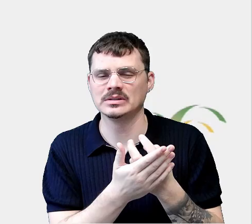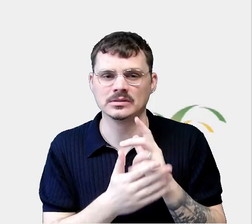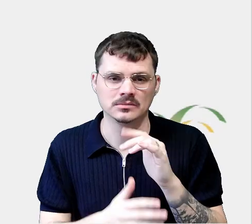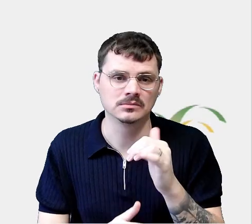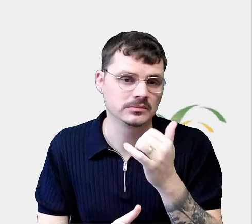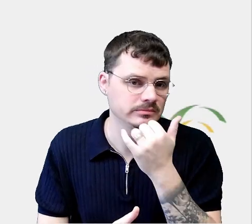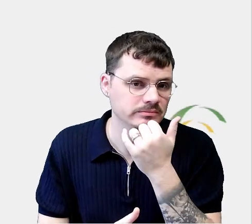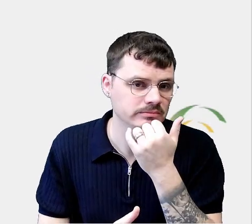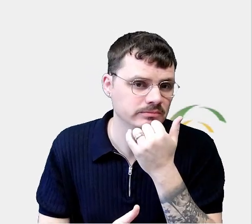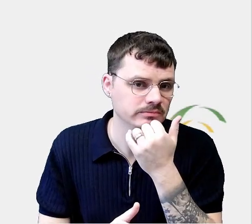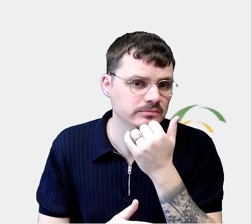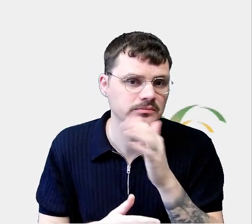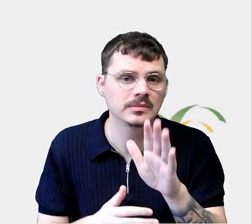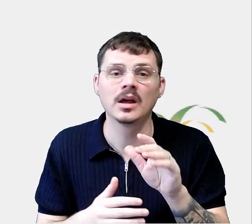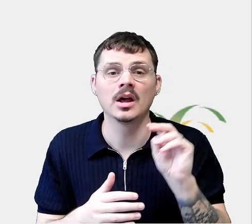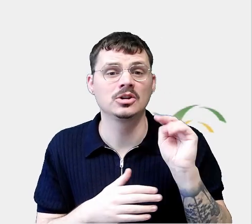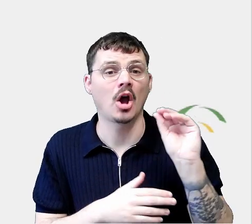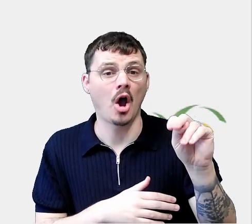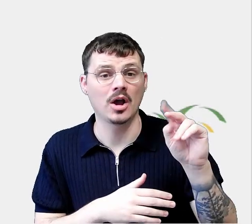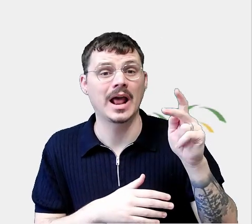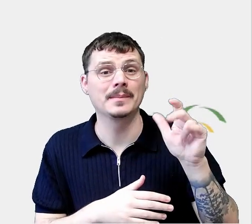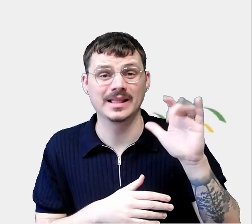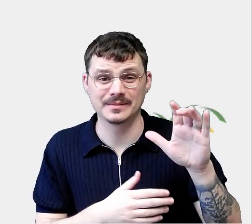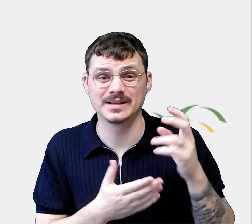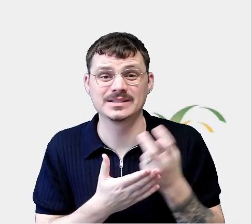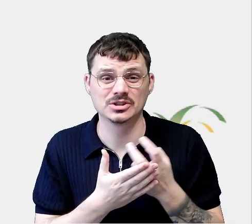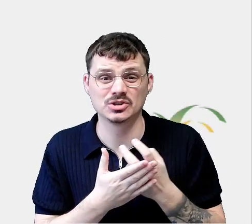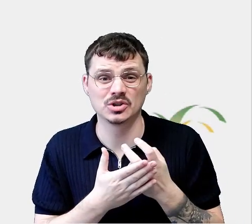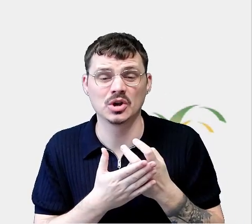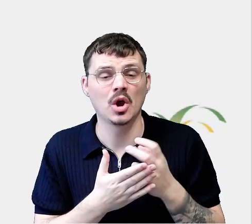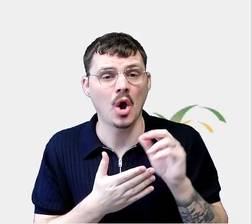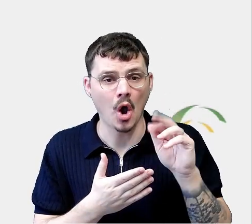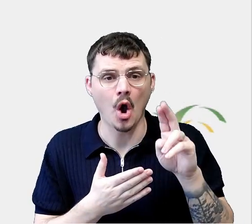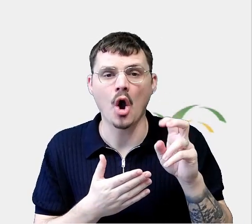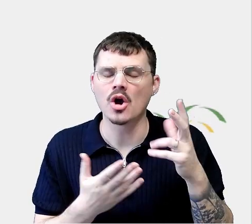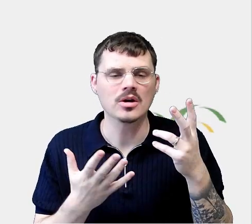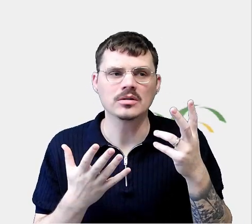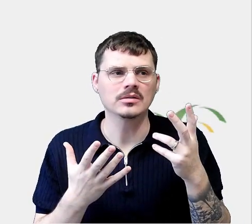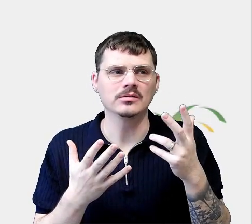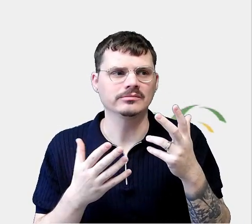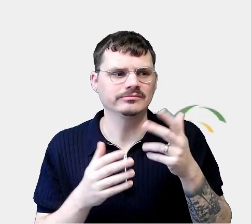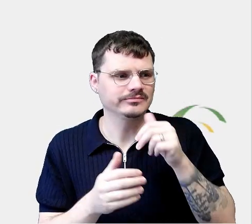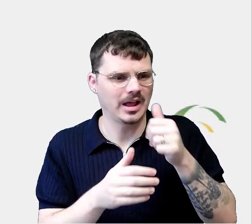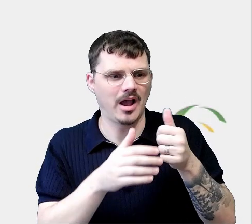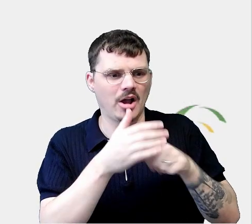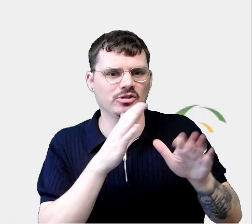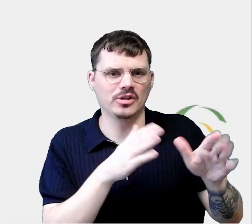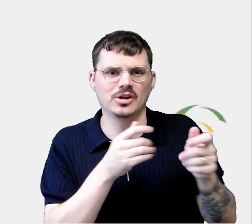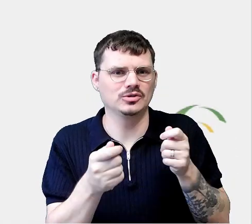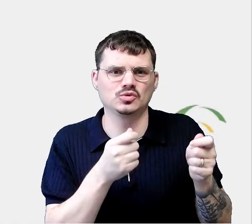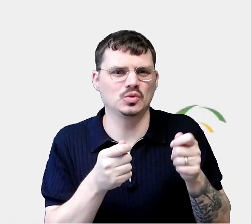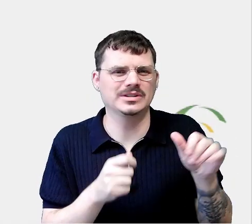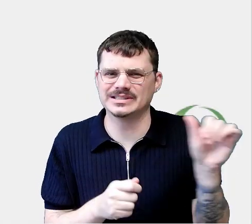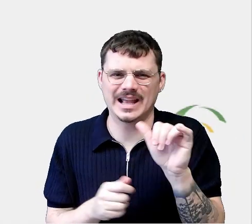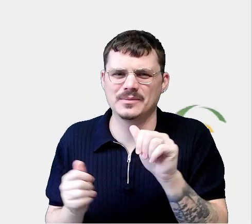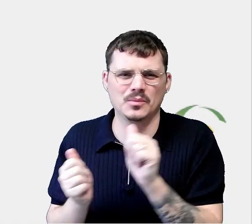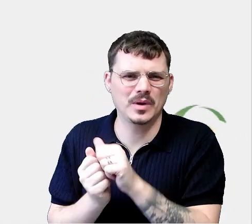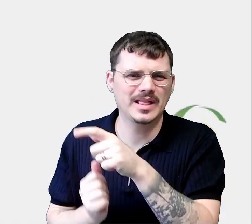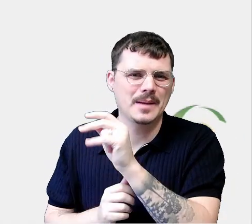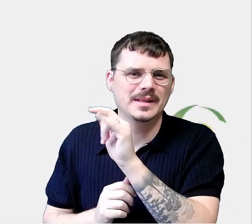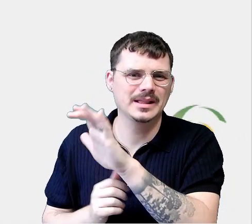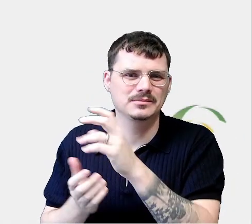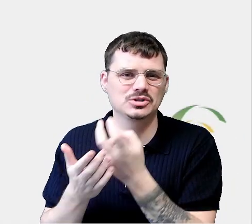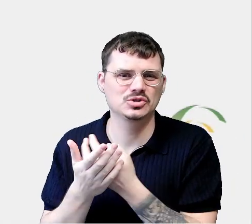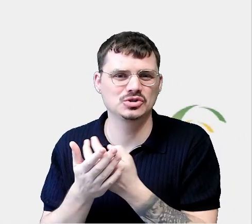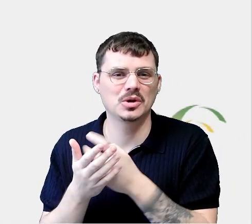mistake. Non-epileptic seizures are just as involuntary as epileptic seizures,